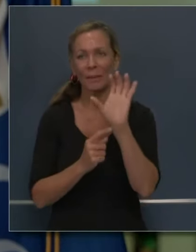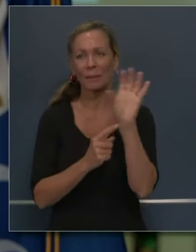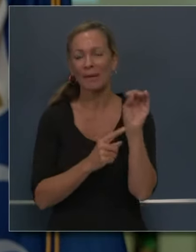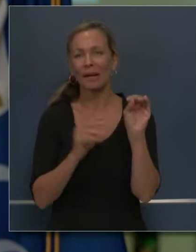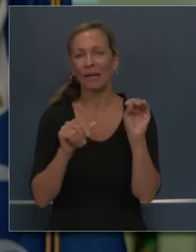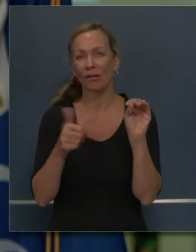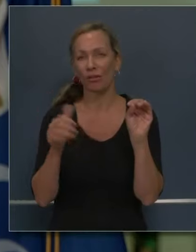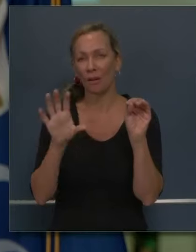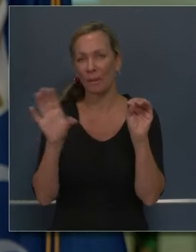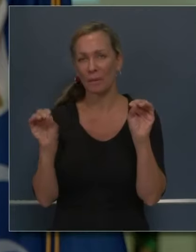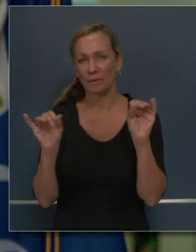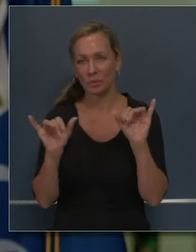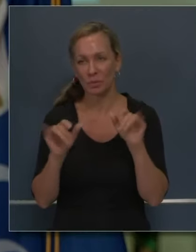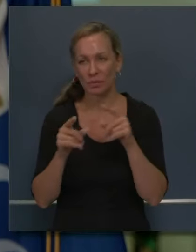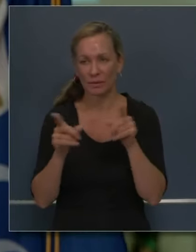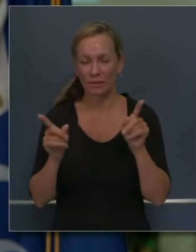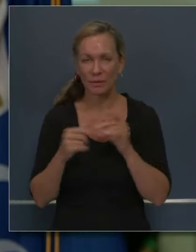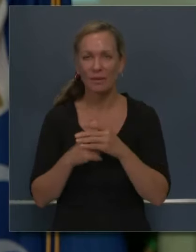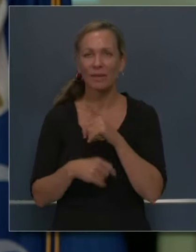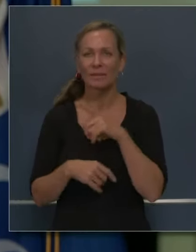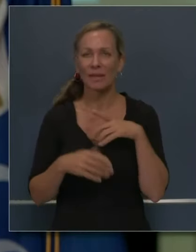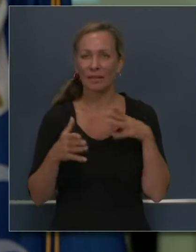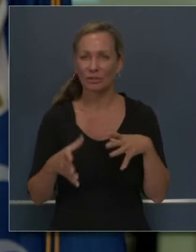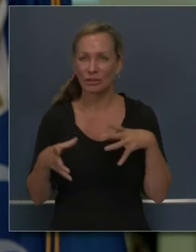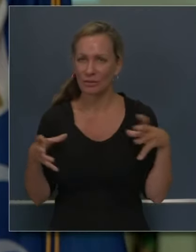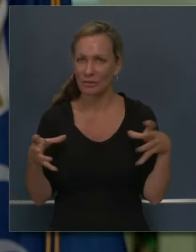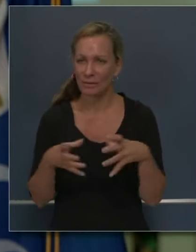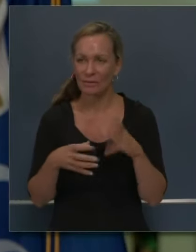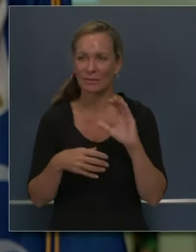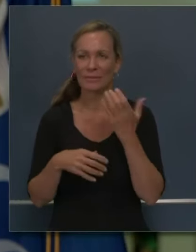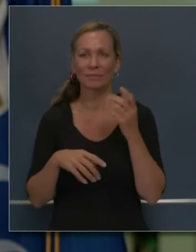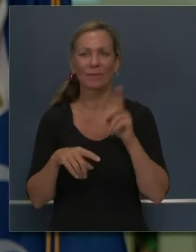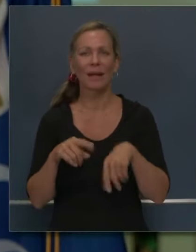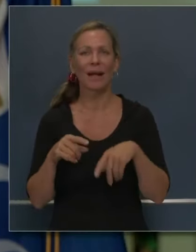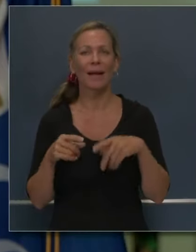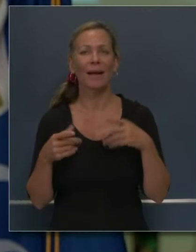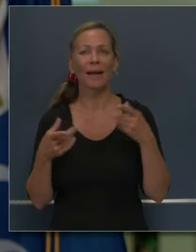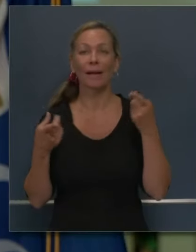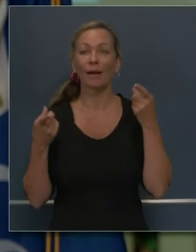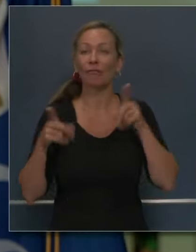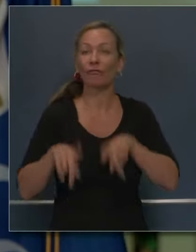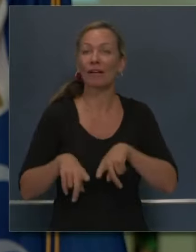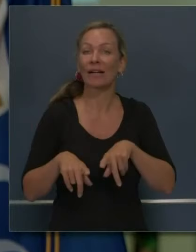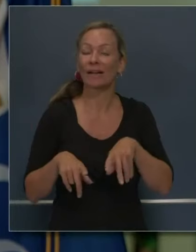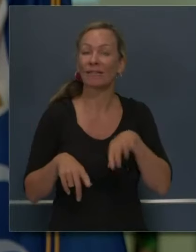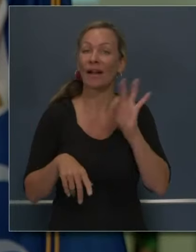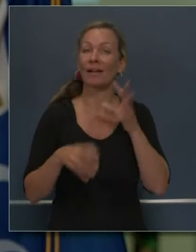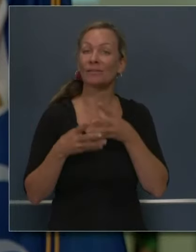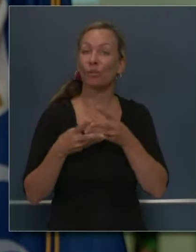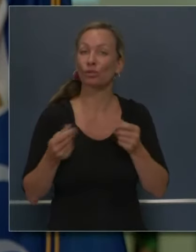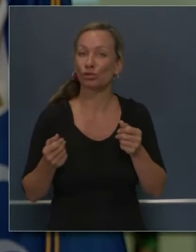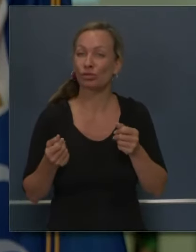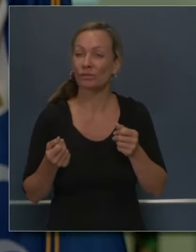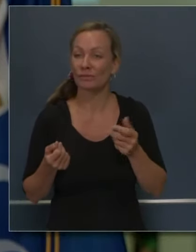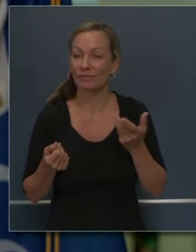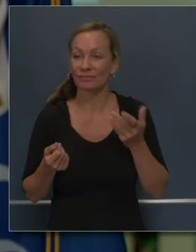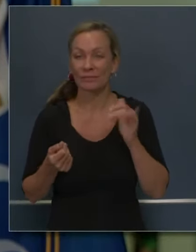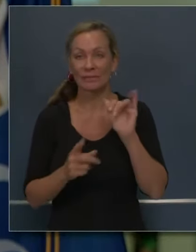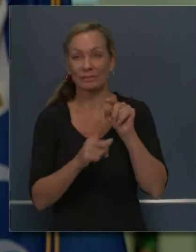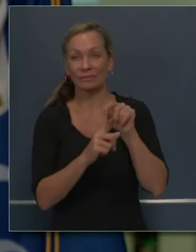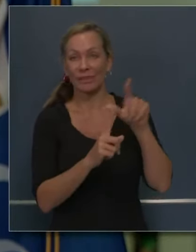those conversations, and we fell short of finding an area of common ground. As a consequence, the law went into